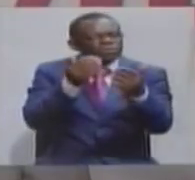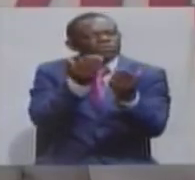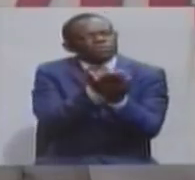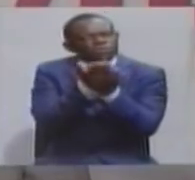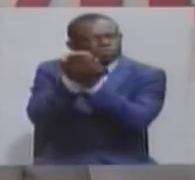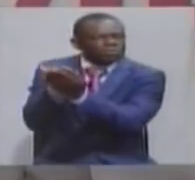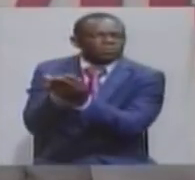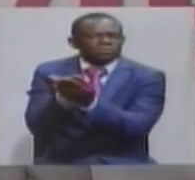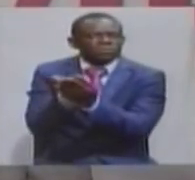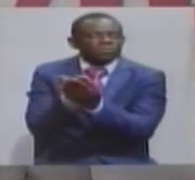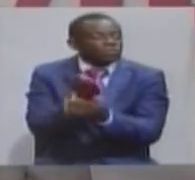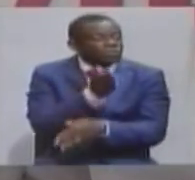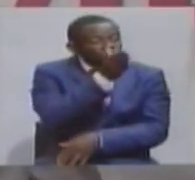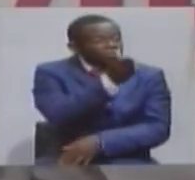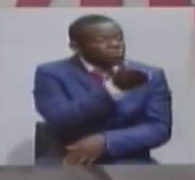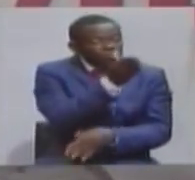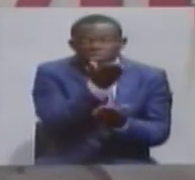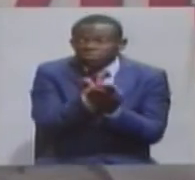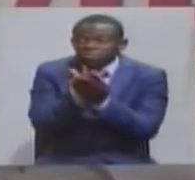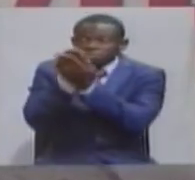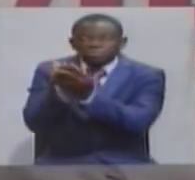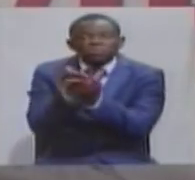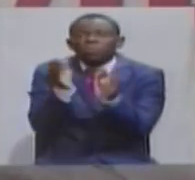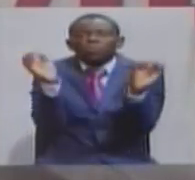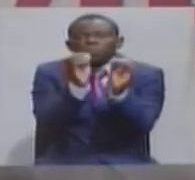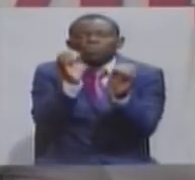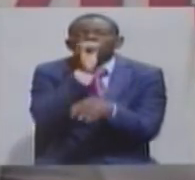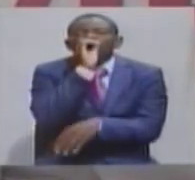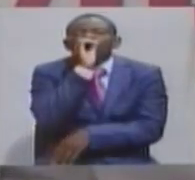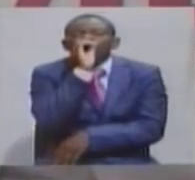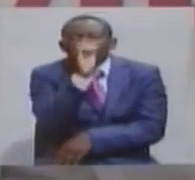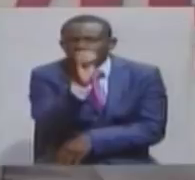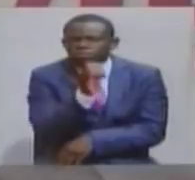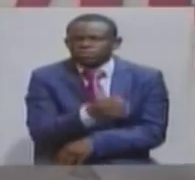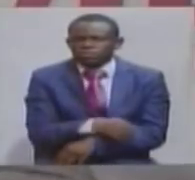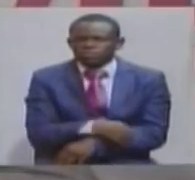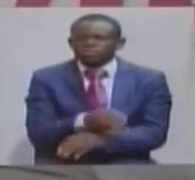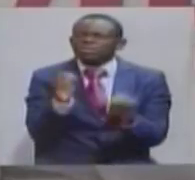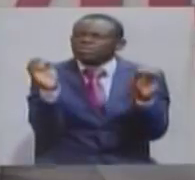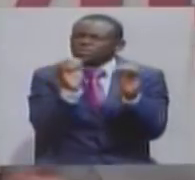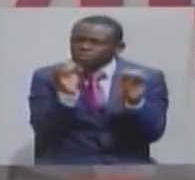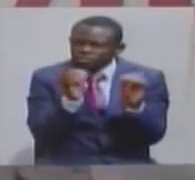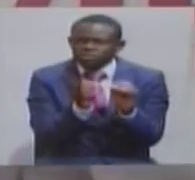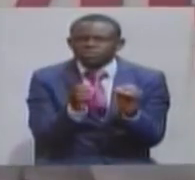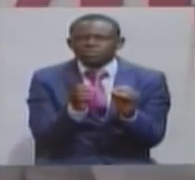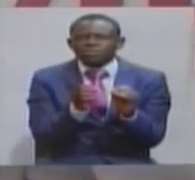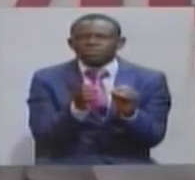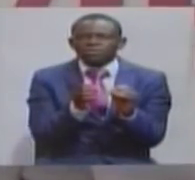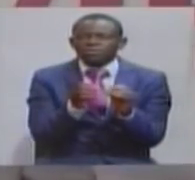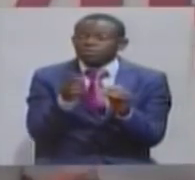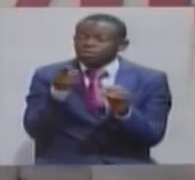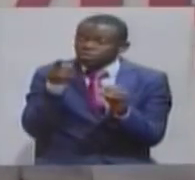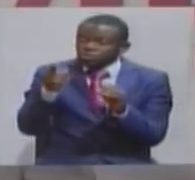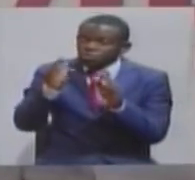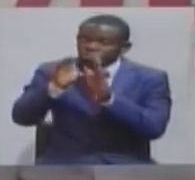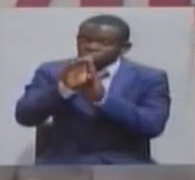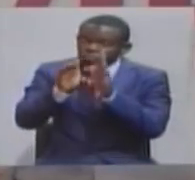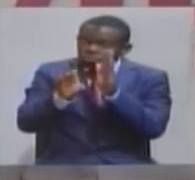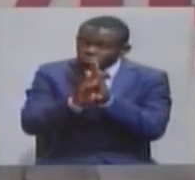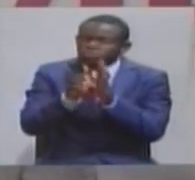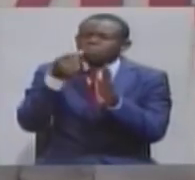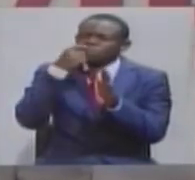didn't. However, we said, look, this is a public document and it's supposed to outlive us. It's supposed to